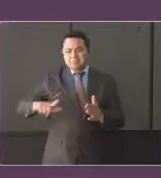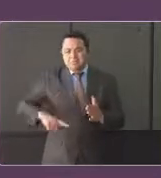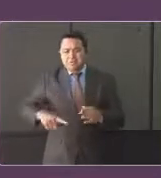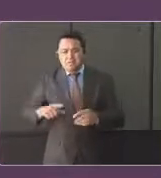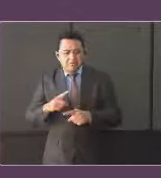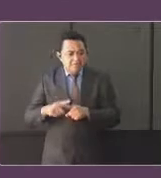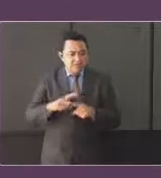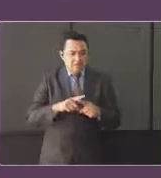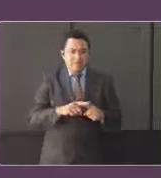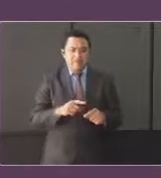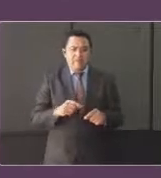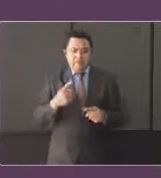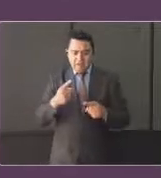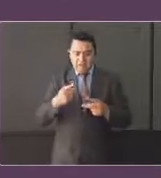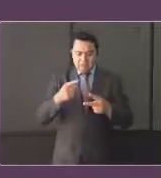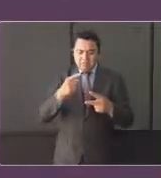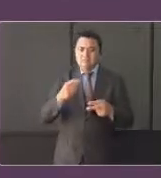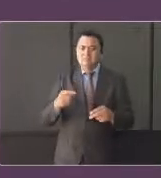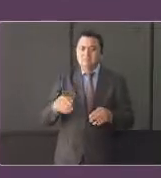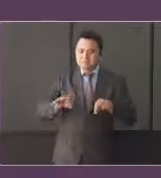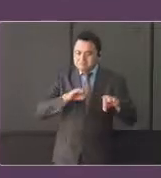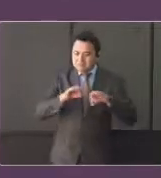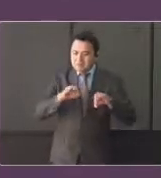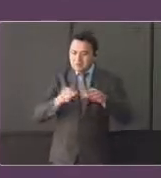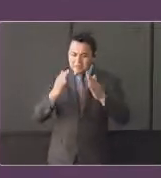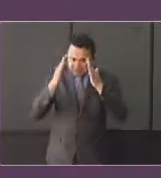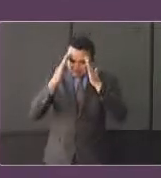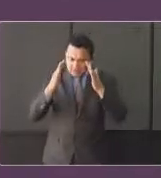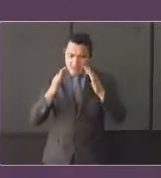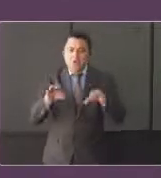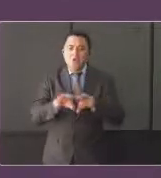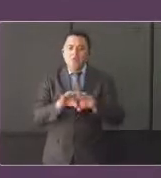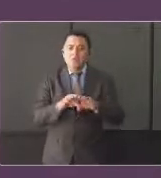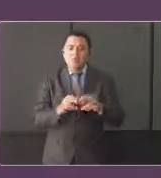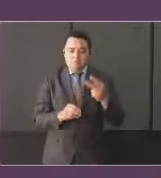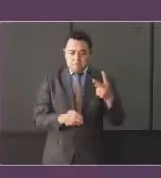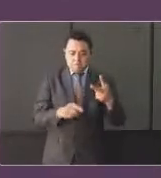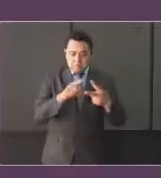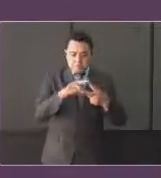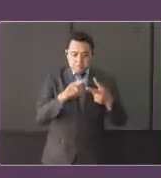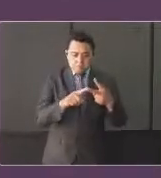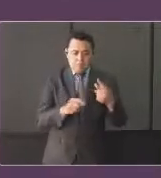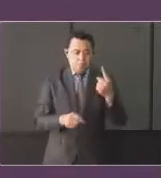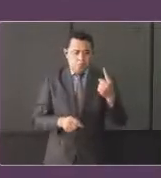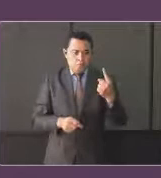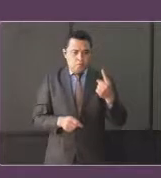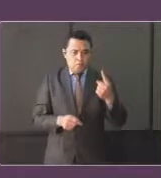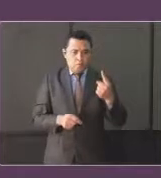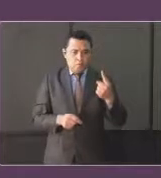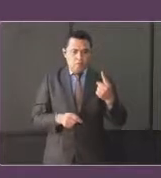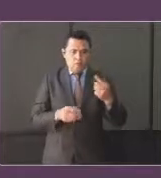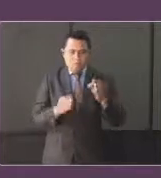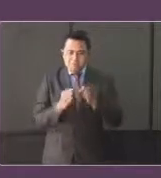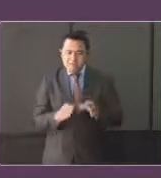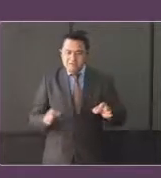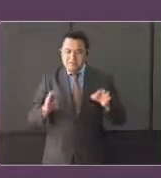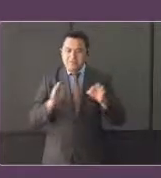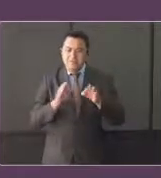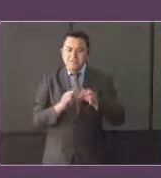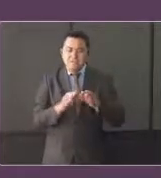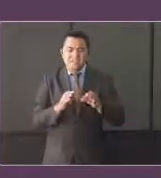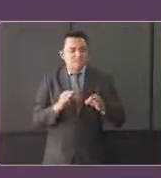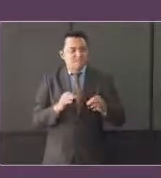very important complement that has two different lines of action, which intend